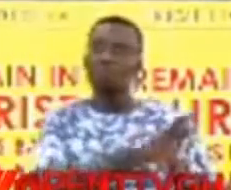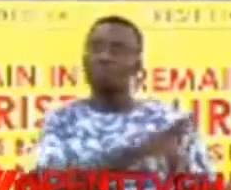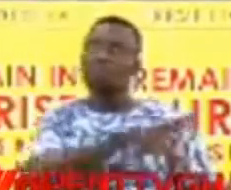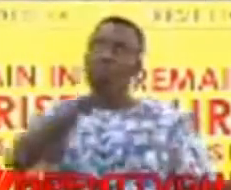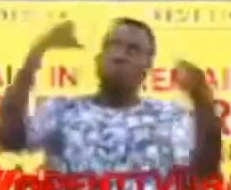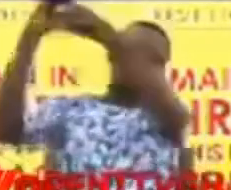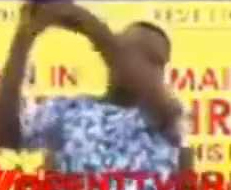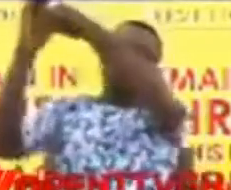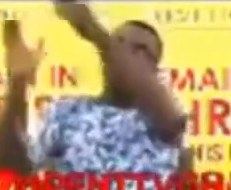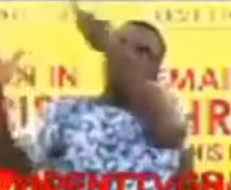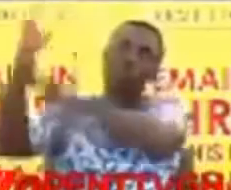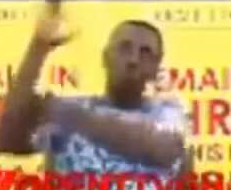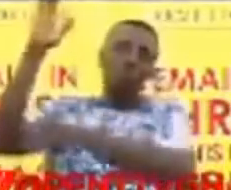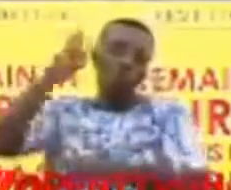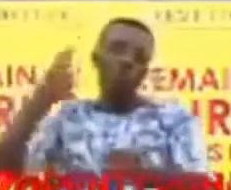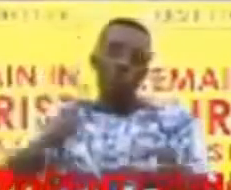somebody should say amen to that.